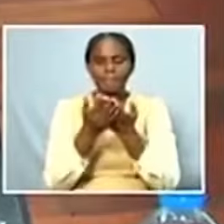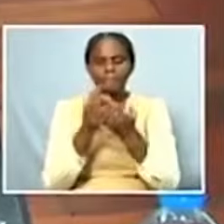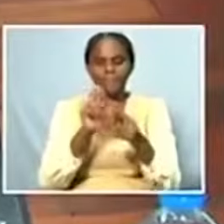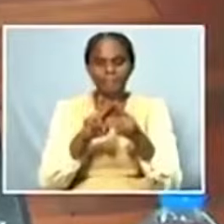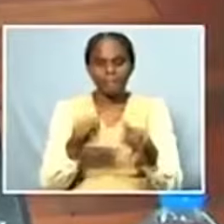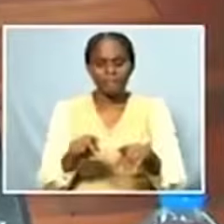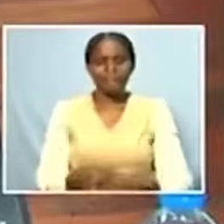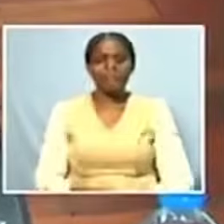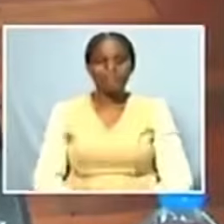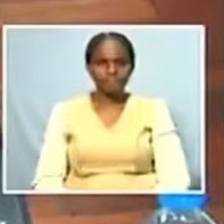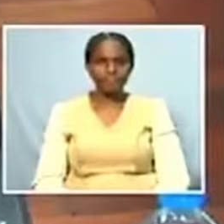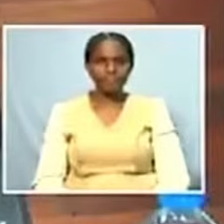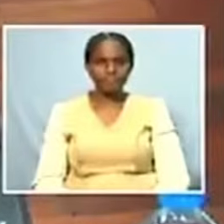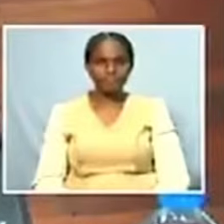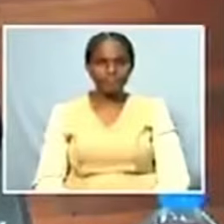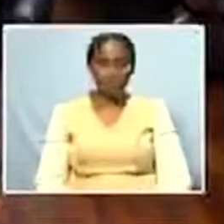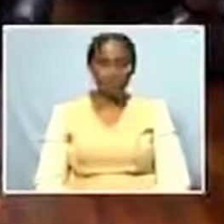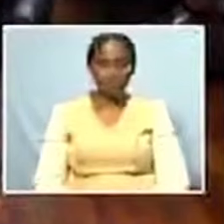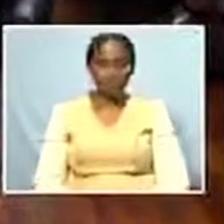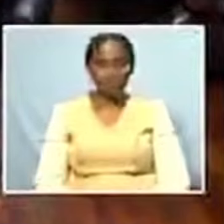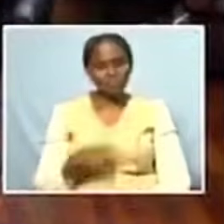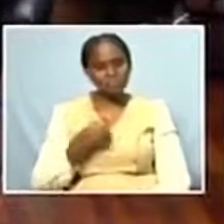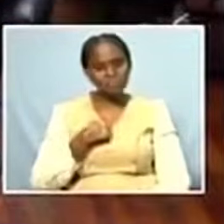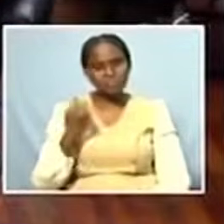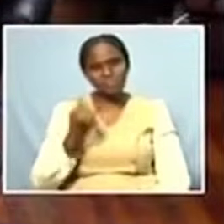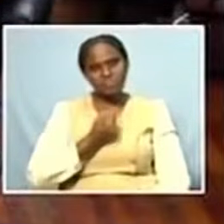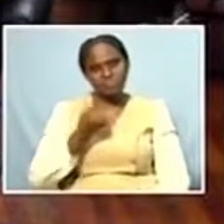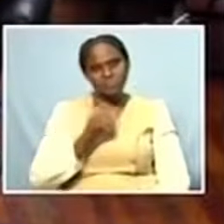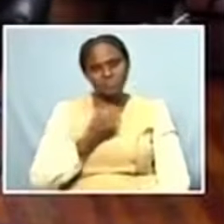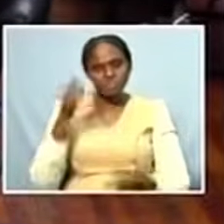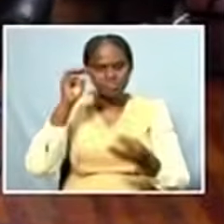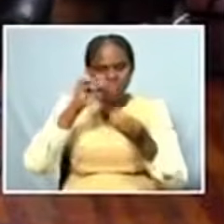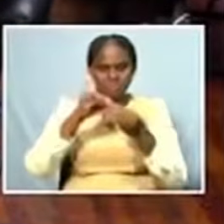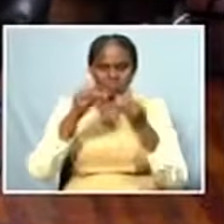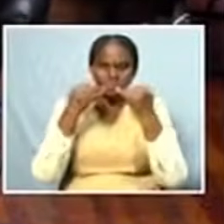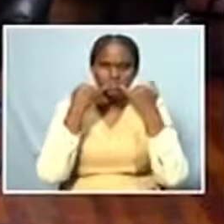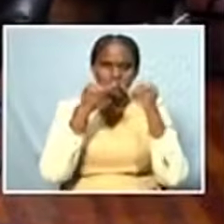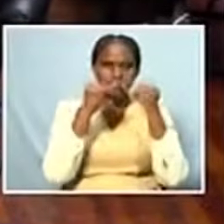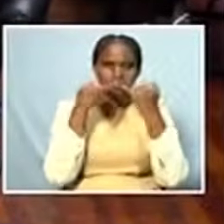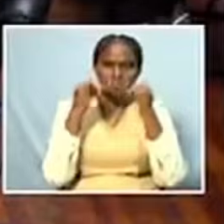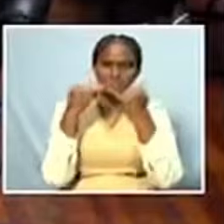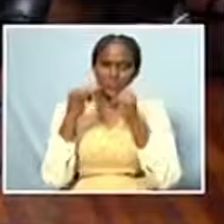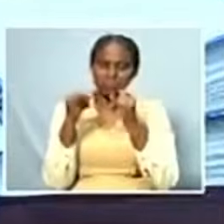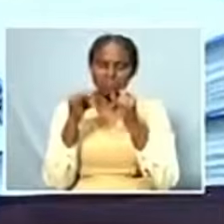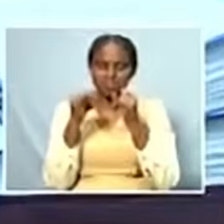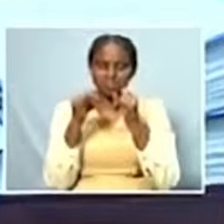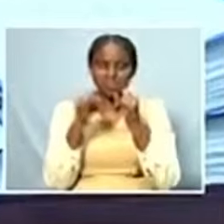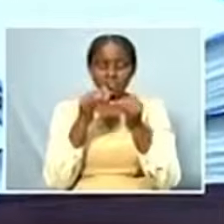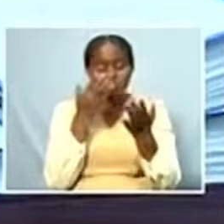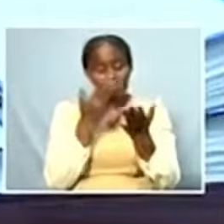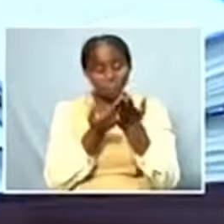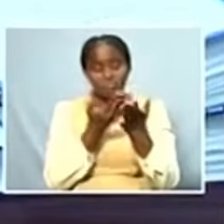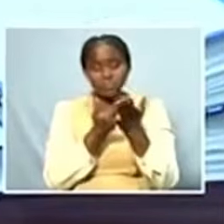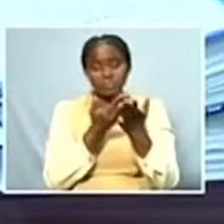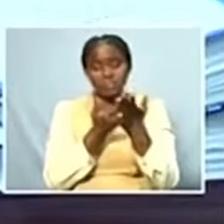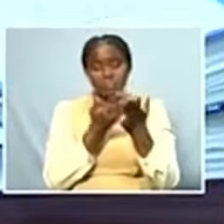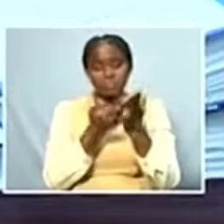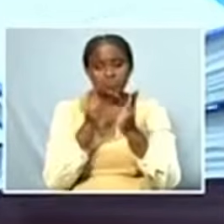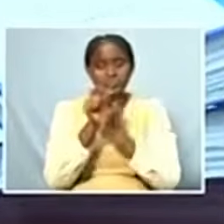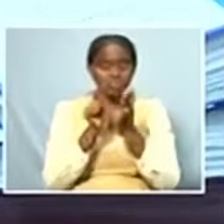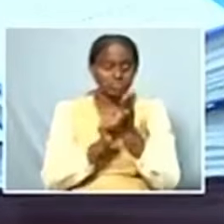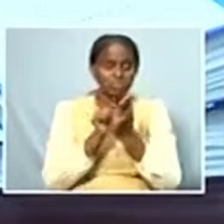Chairman. Thank you, Honorable Mai. And just some additional information. This